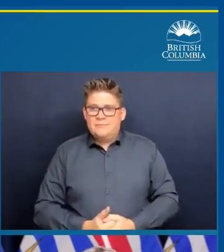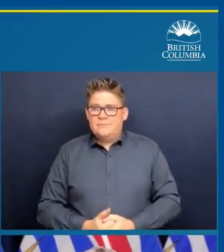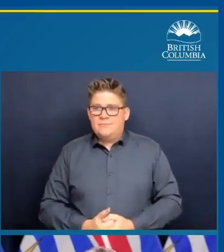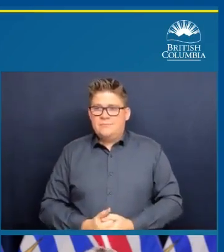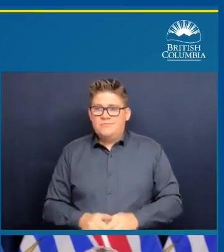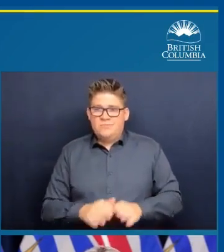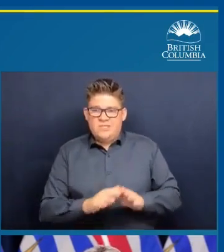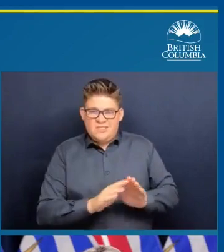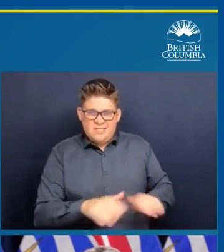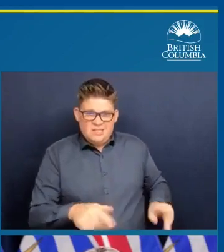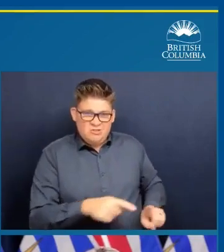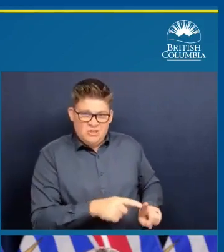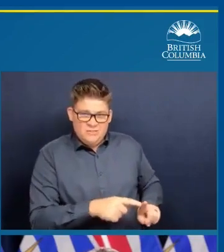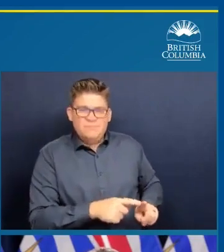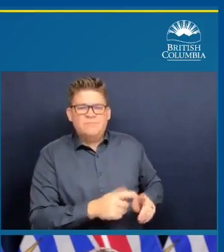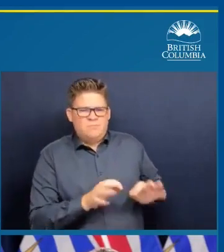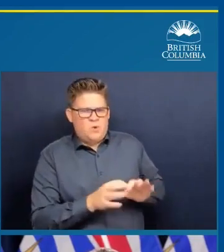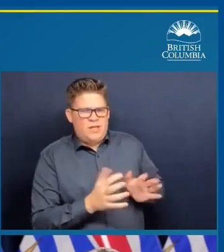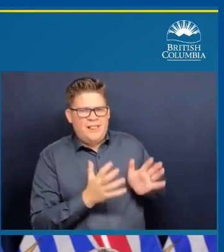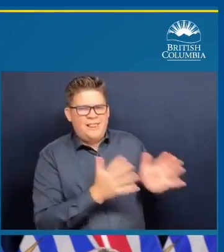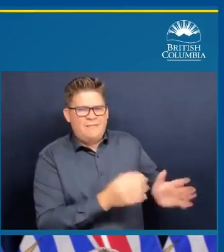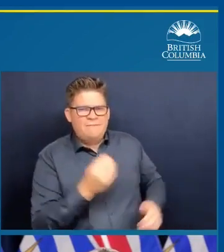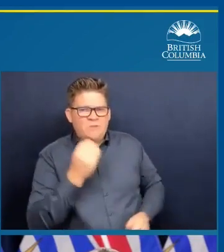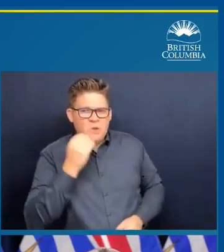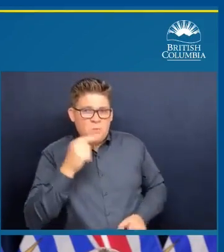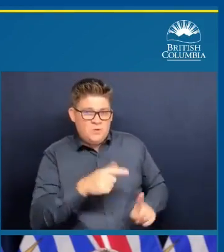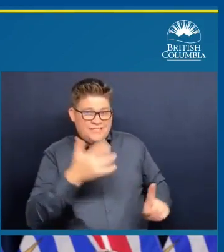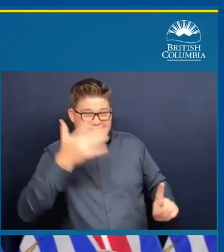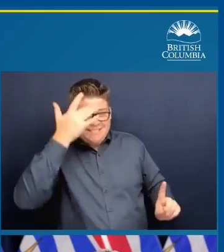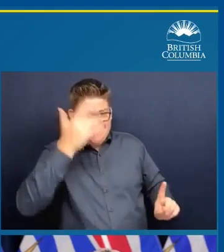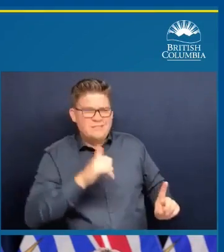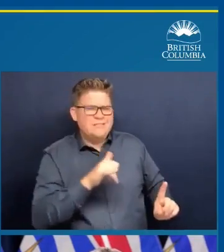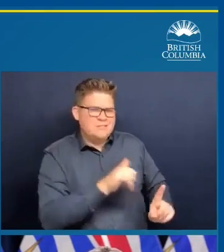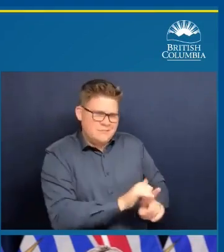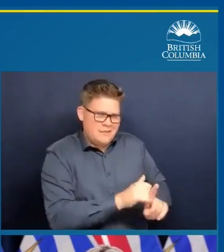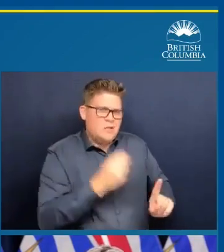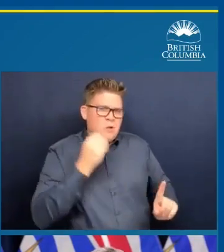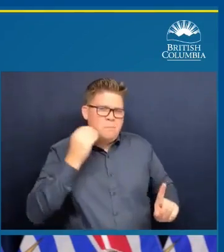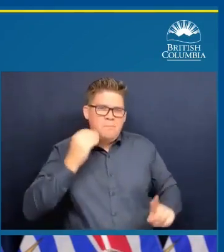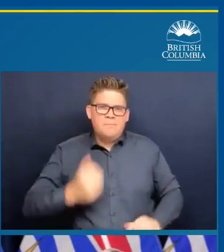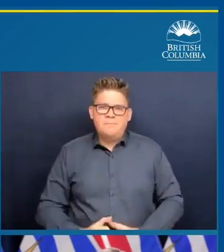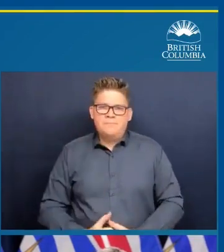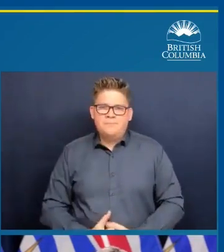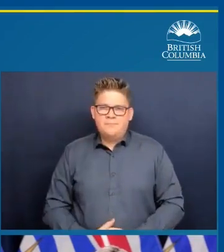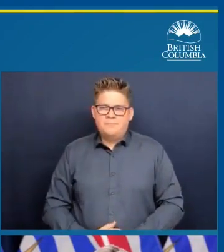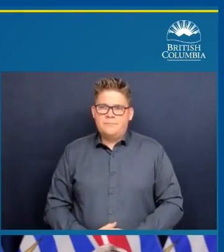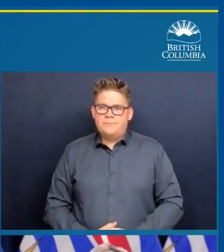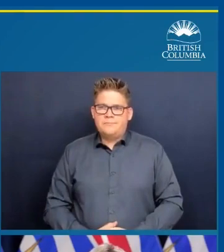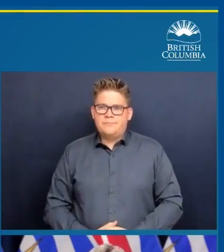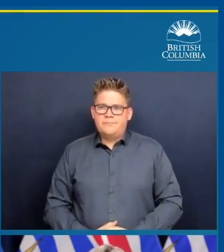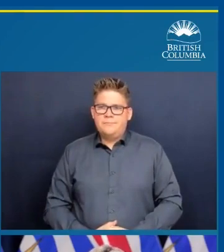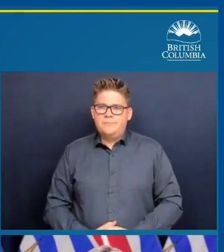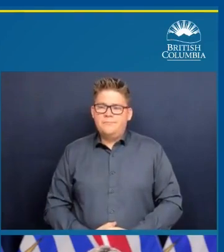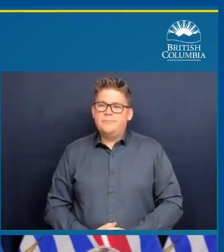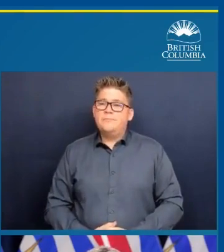circulating in their class or in the family. If you do have symptoms, but it's essential to be in close